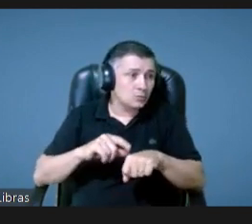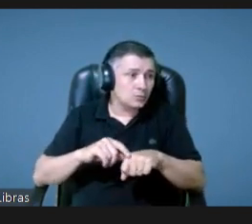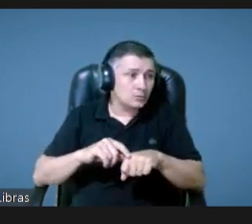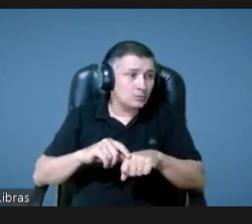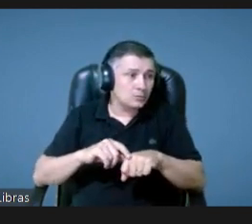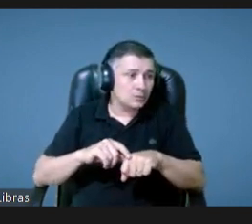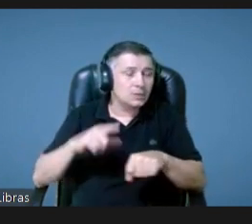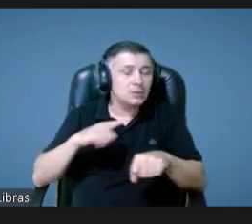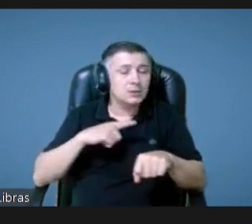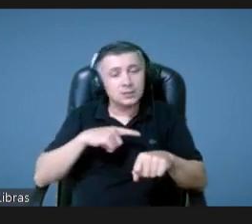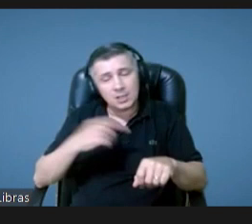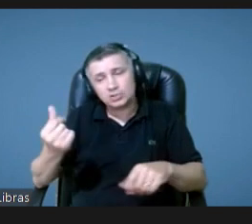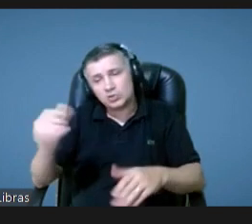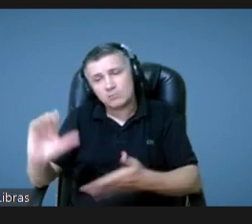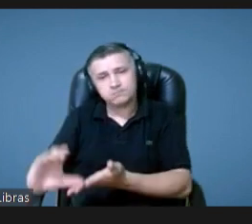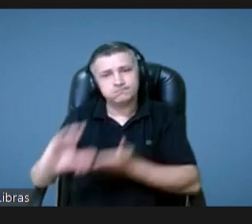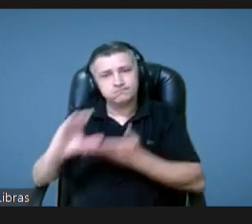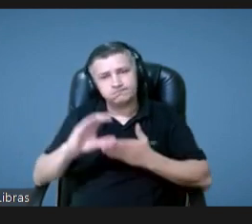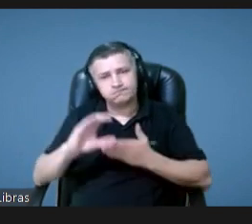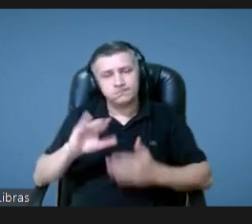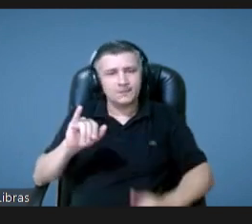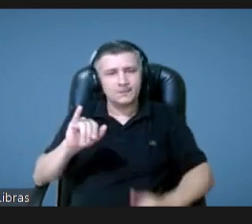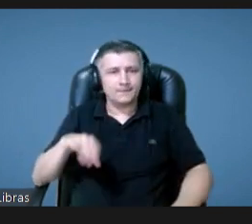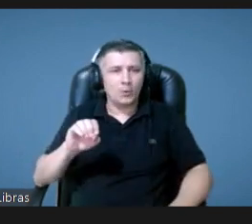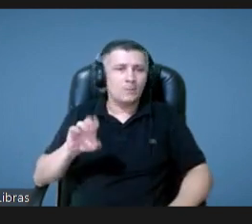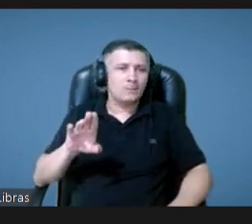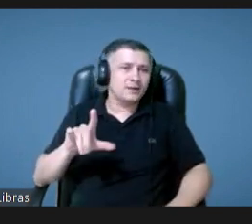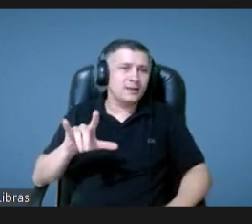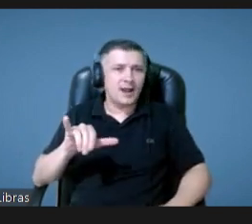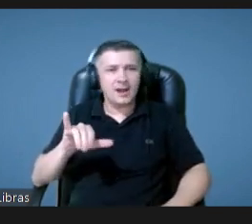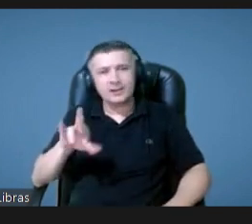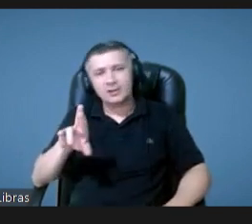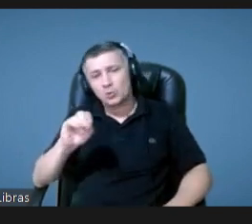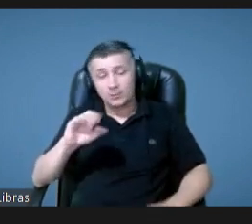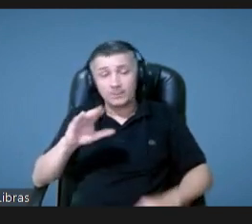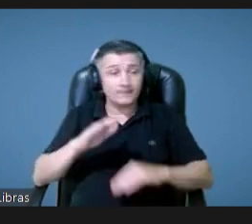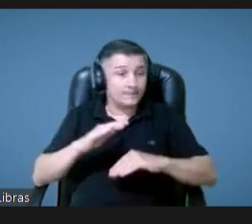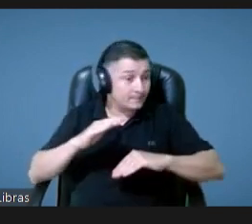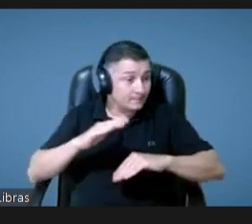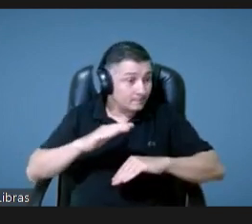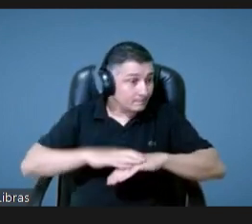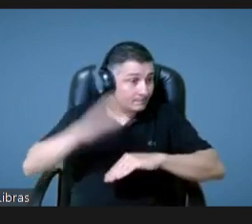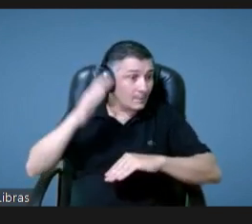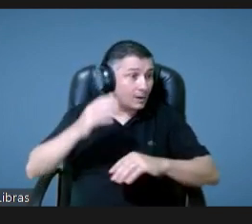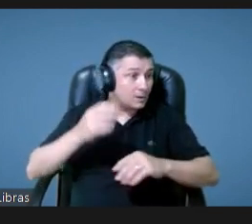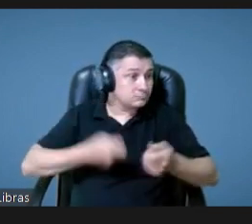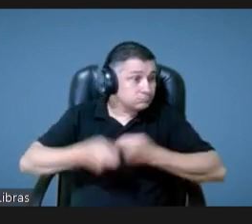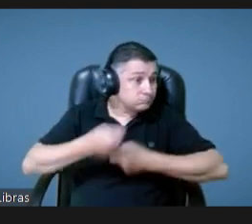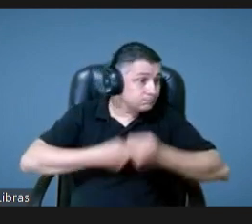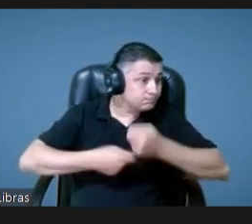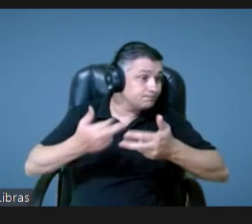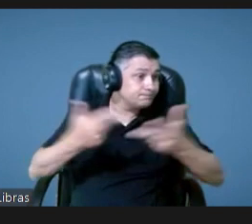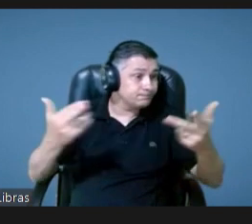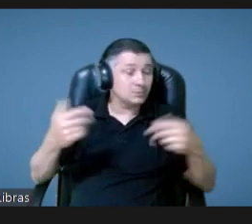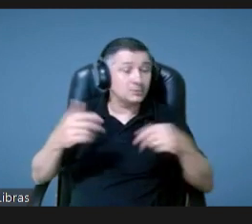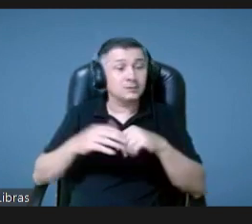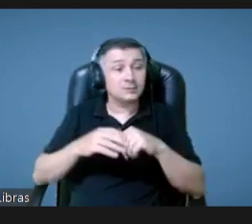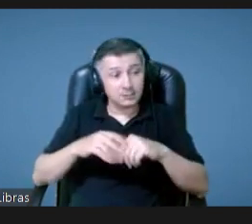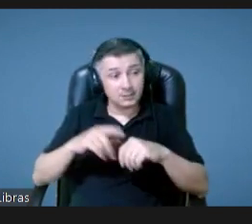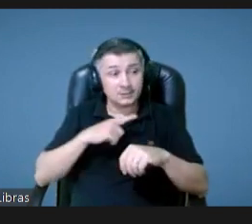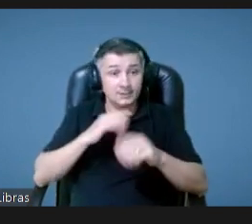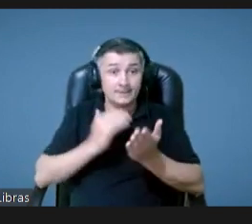good operating performance. And now we have real estate funds which are more liquid, they are more